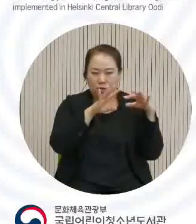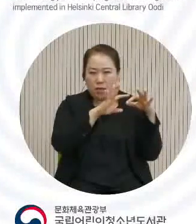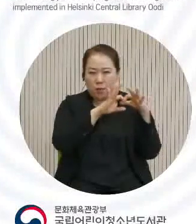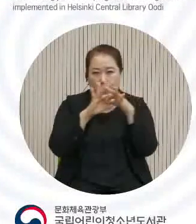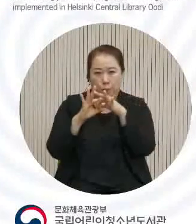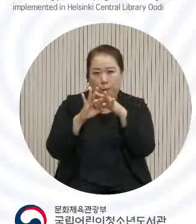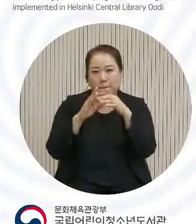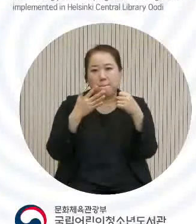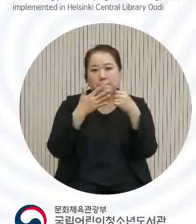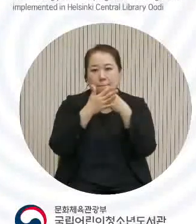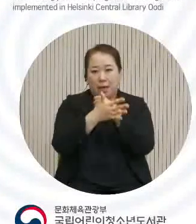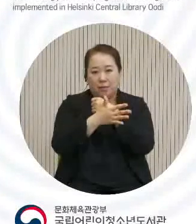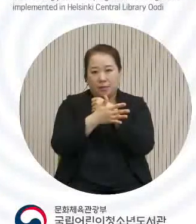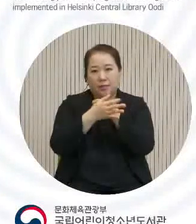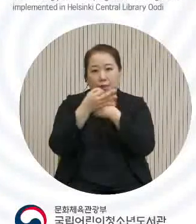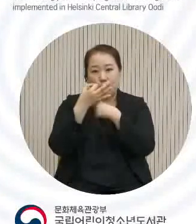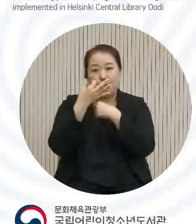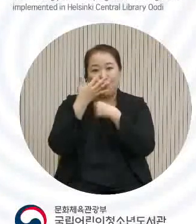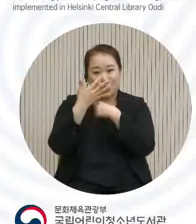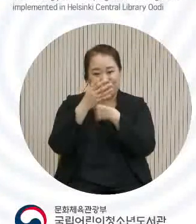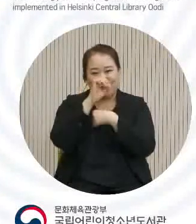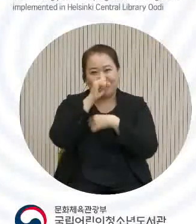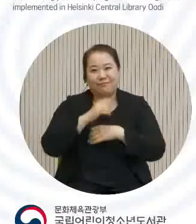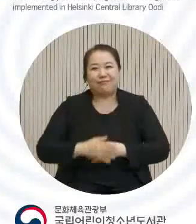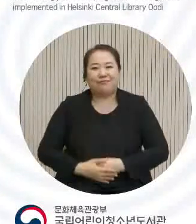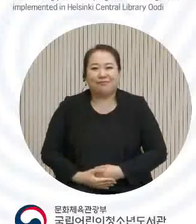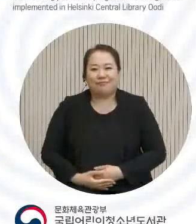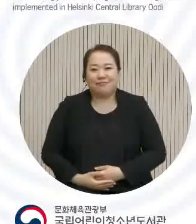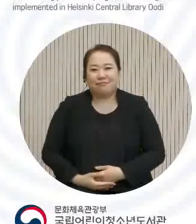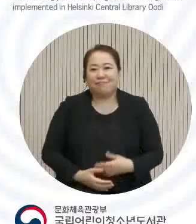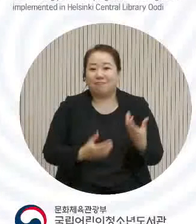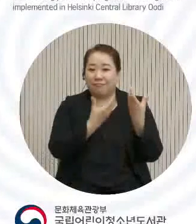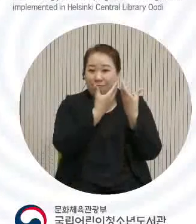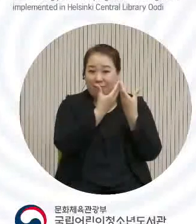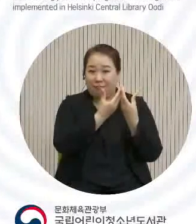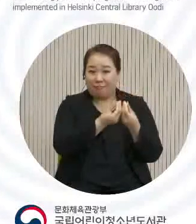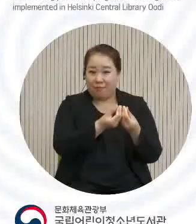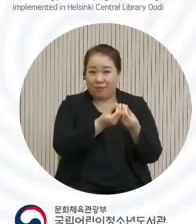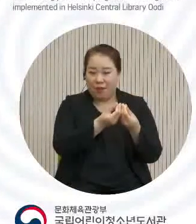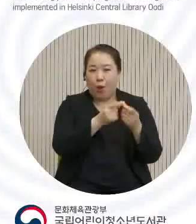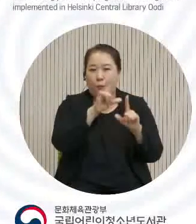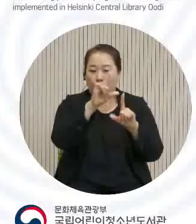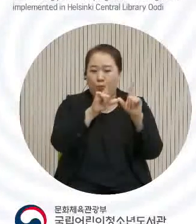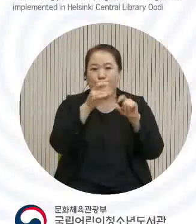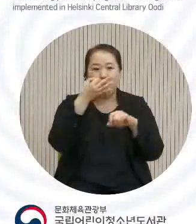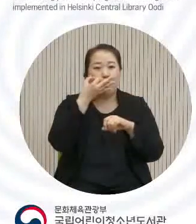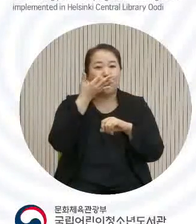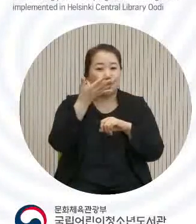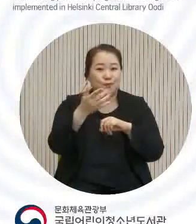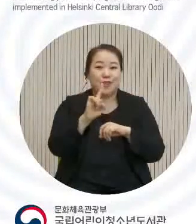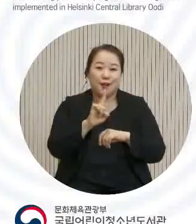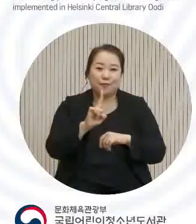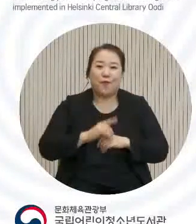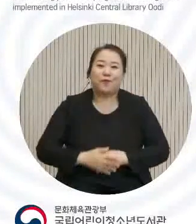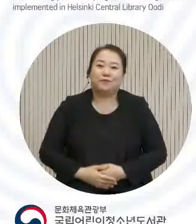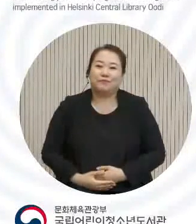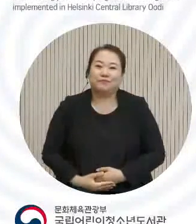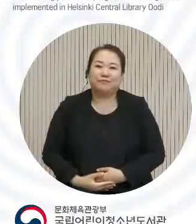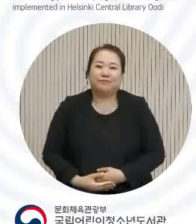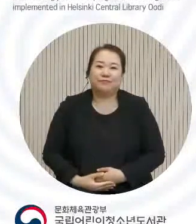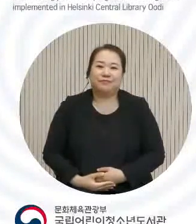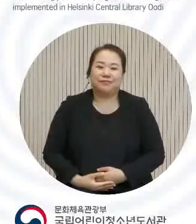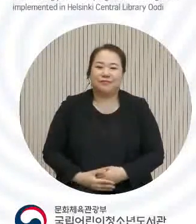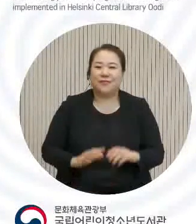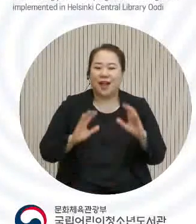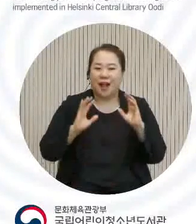We use an exercise to do this, where kids form a circle by holding hands.